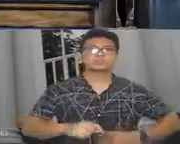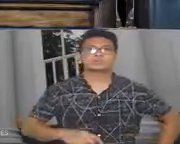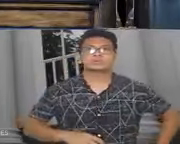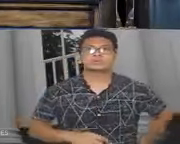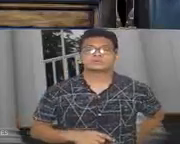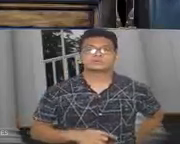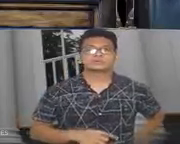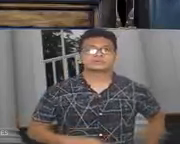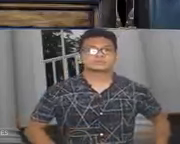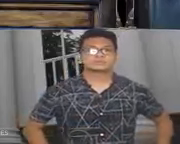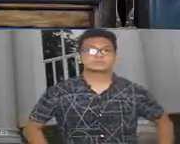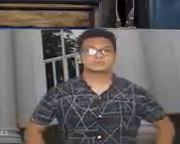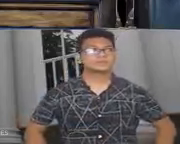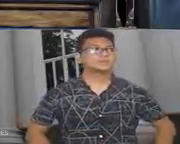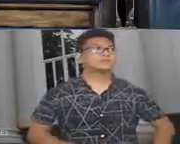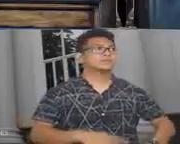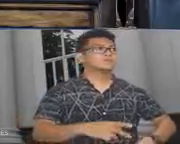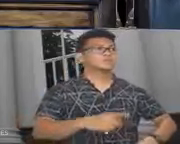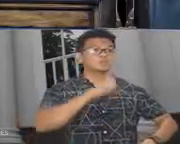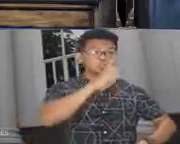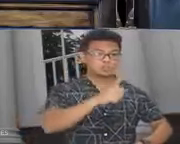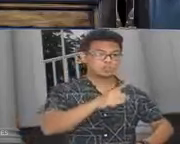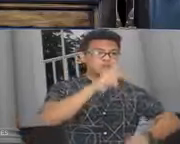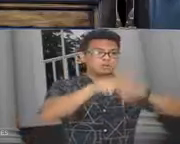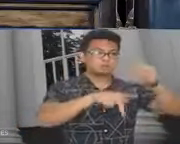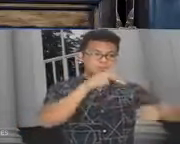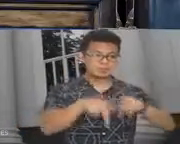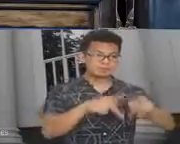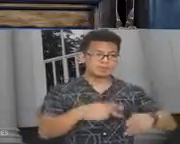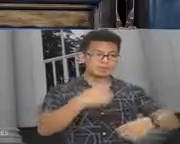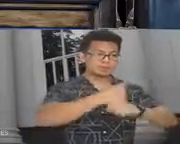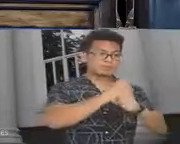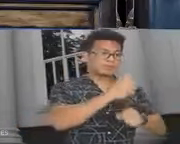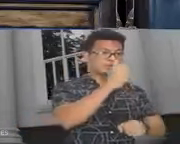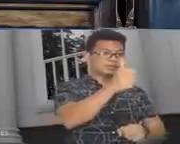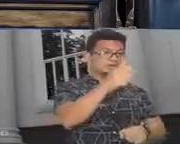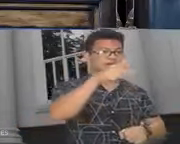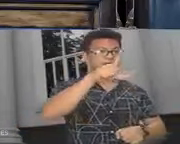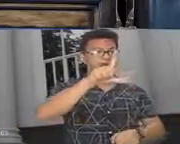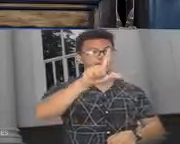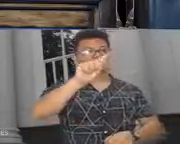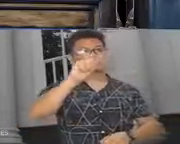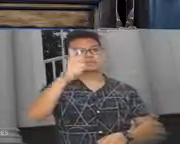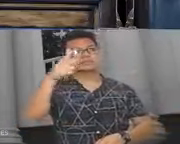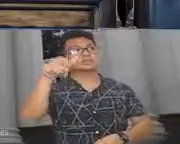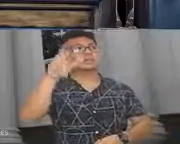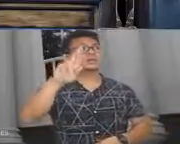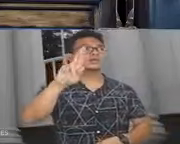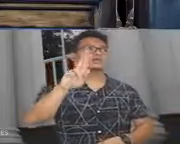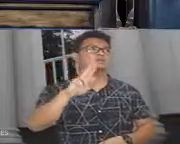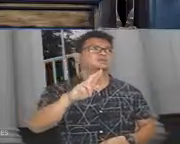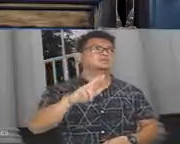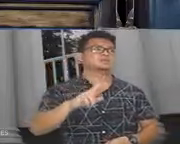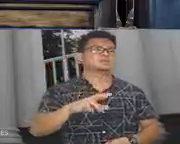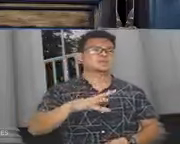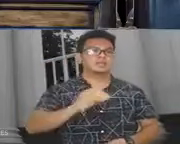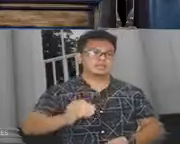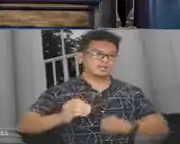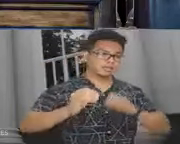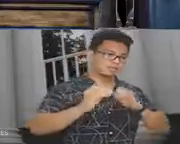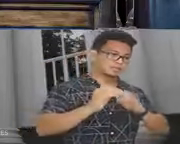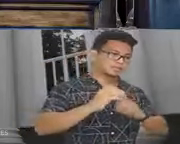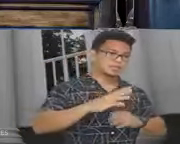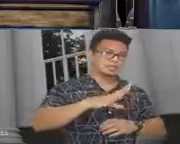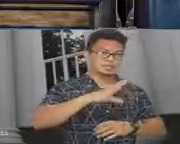it first, for ye are many, and call on the name of your gods, and put no fire under it. And they took the bullock which was given them, and